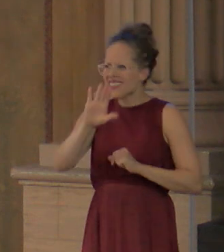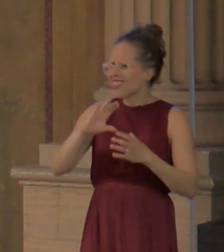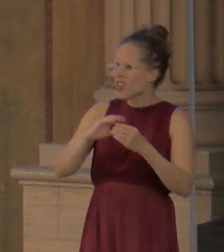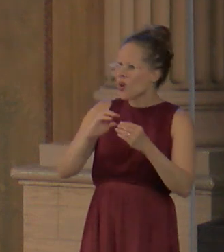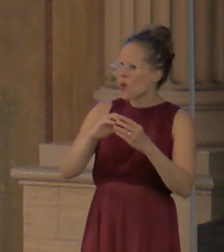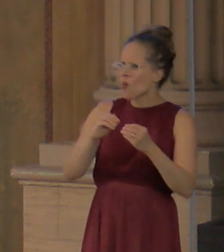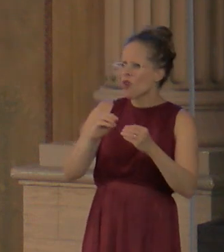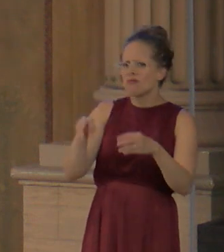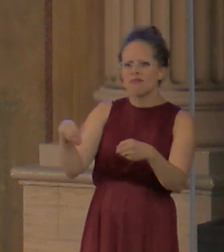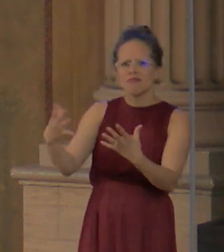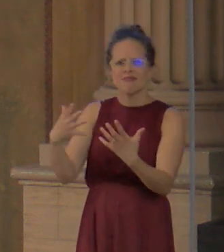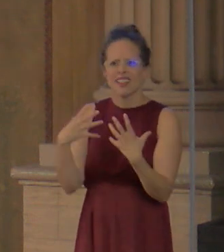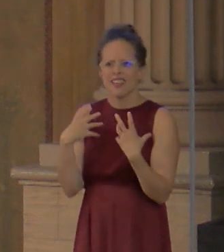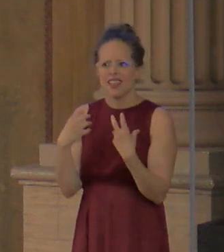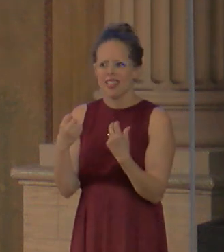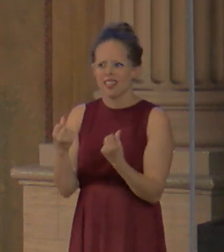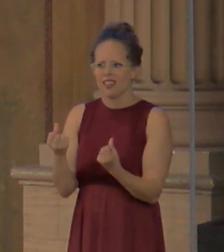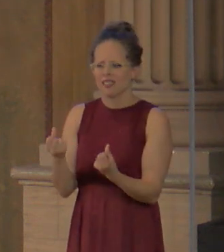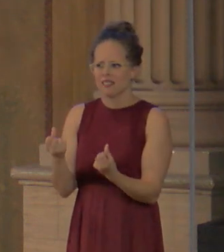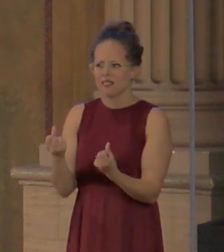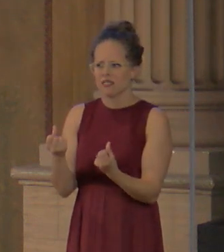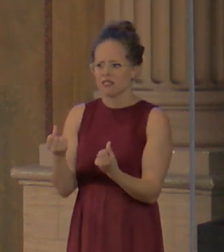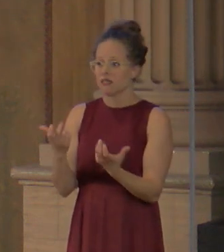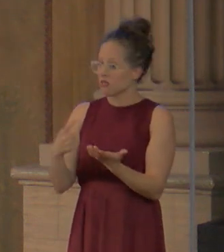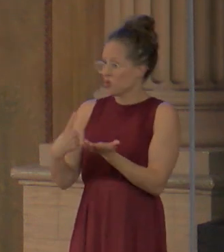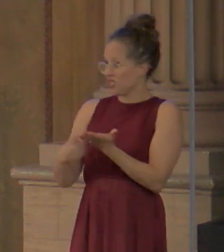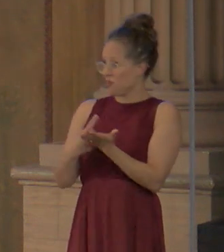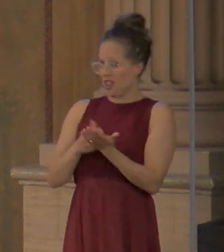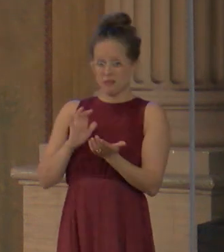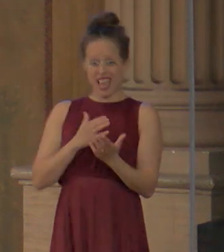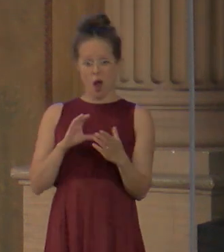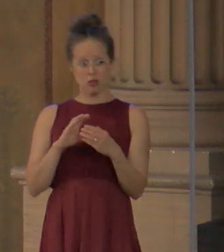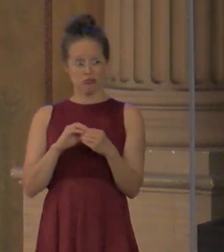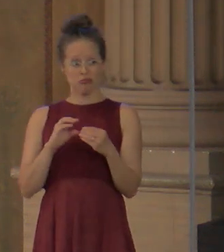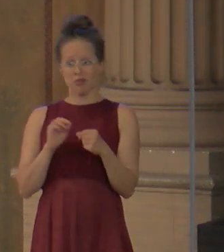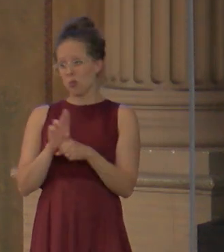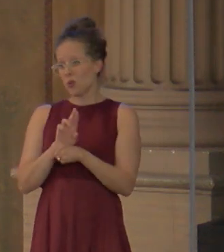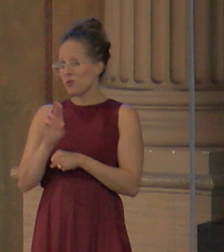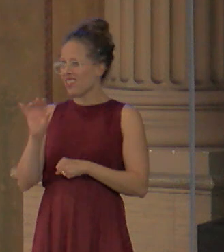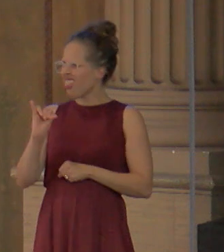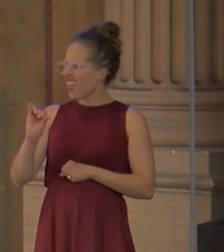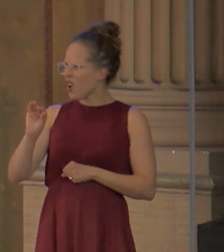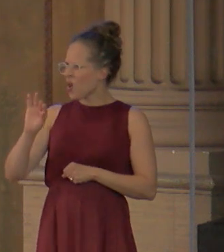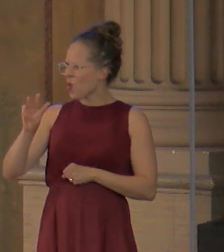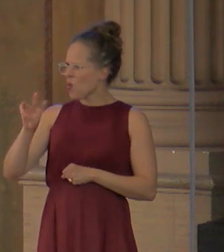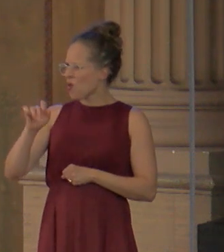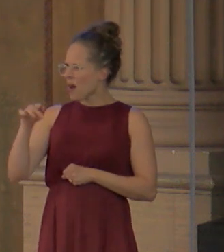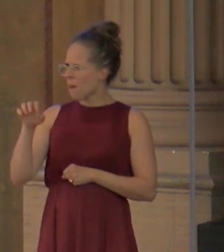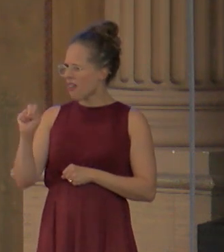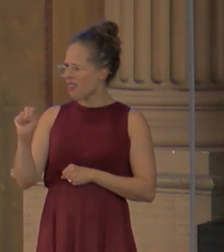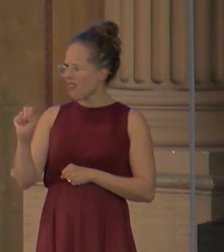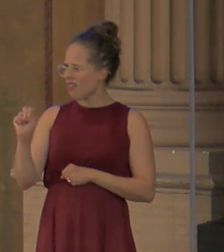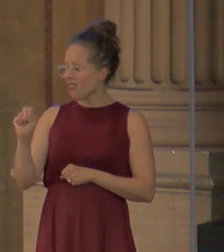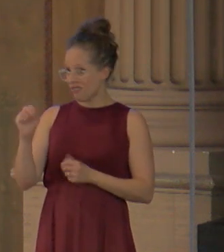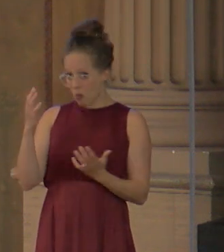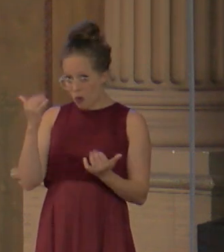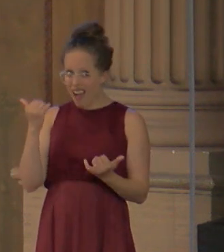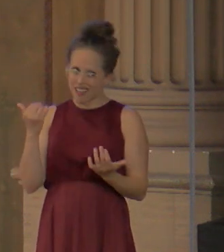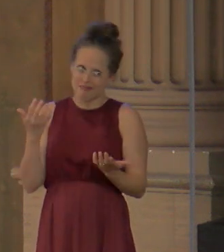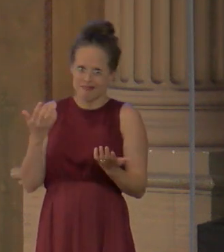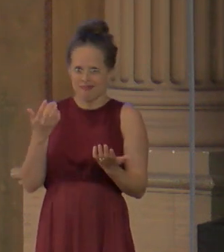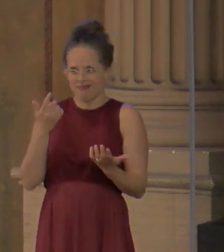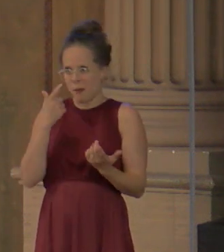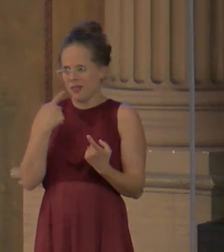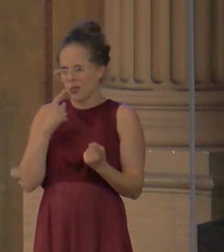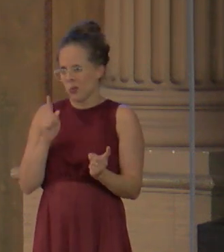use our words as weapons, don't we? Why do we do that? Because it's effective. We know it works. I mean, if you've been on the